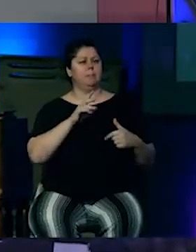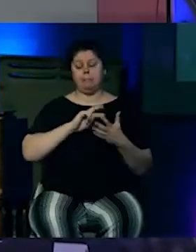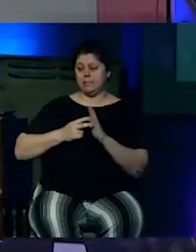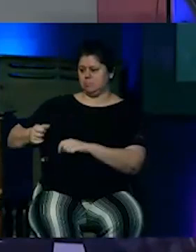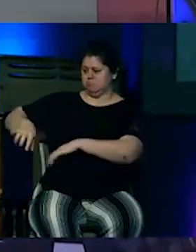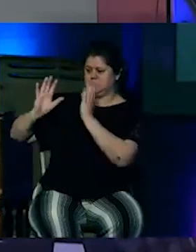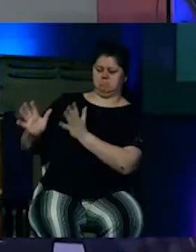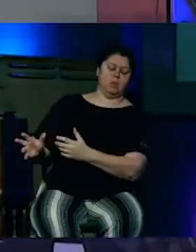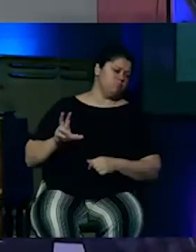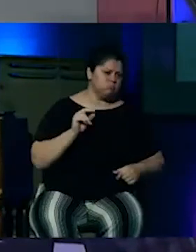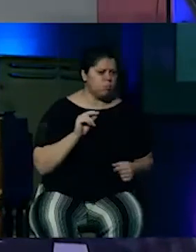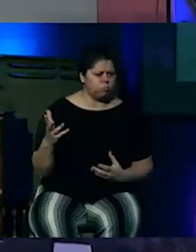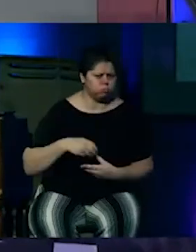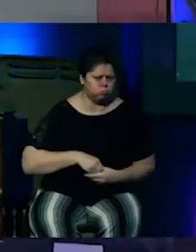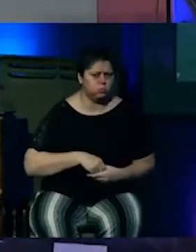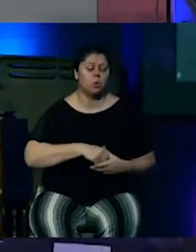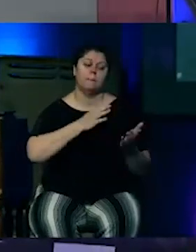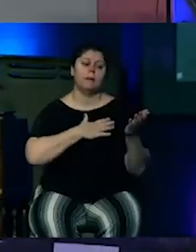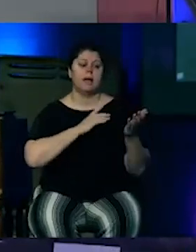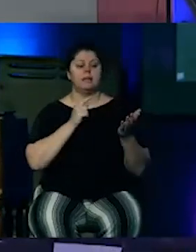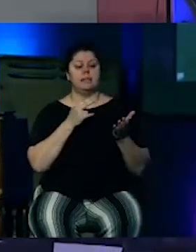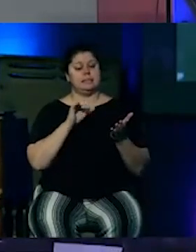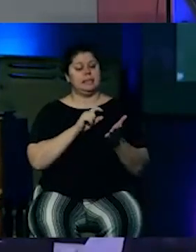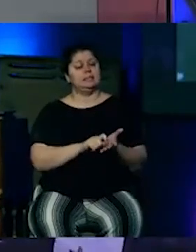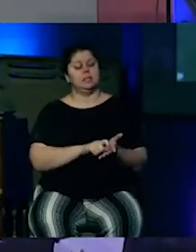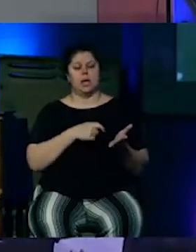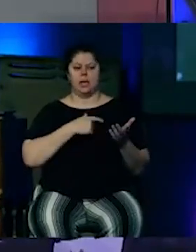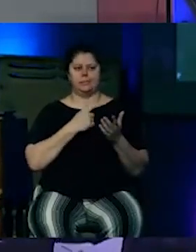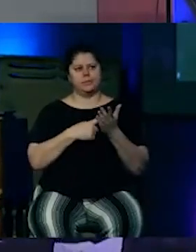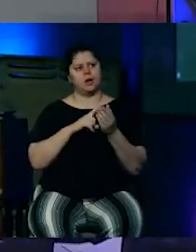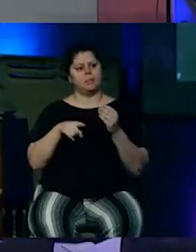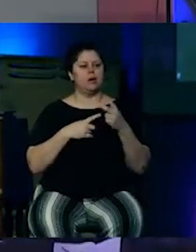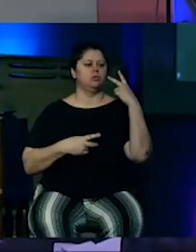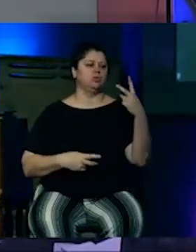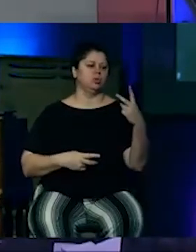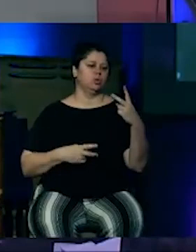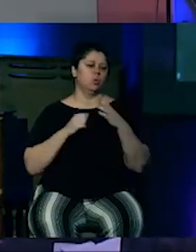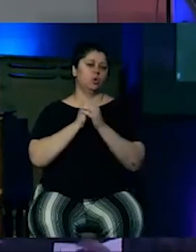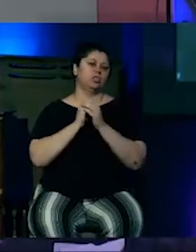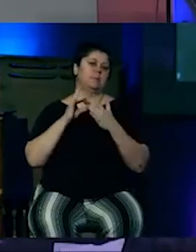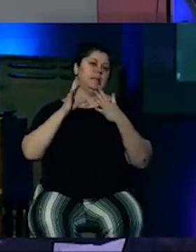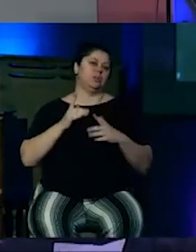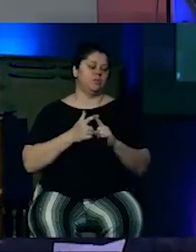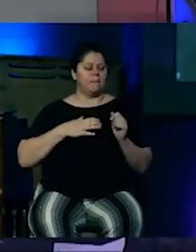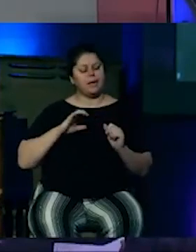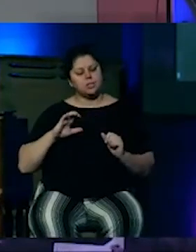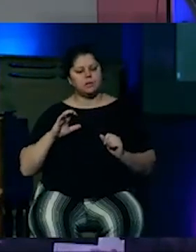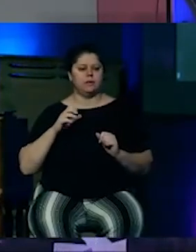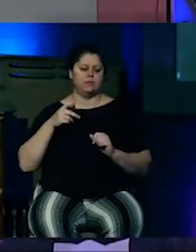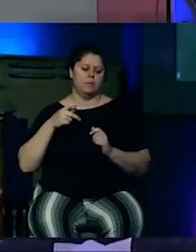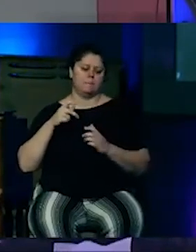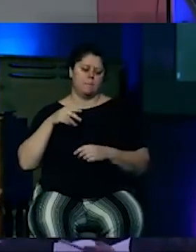In my thesis, I actually talked about two different worship leader songwriters from my like conservative Presbyterian world who were